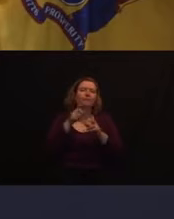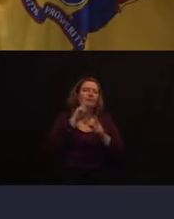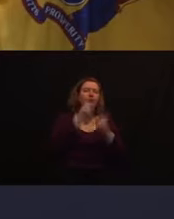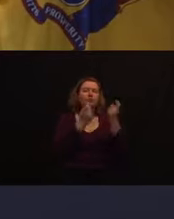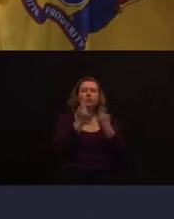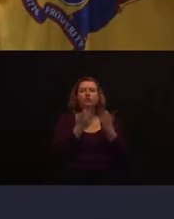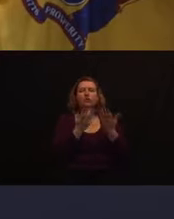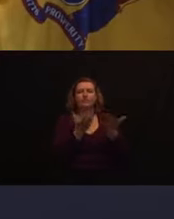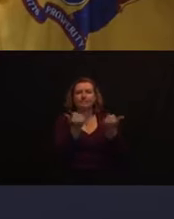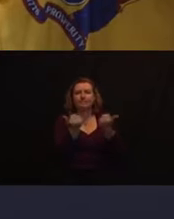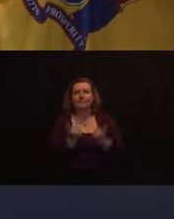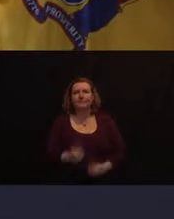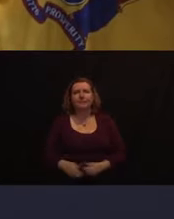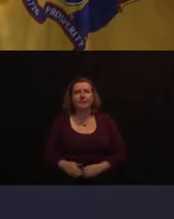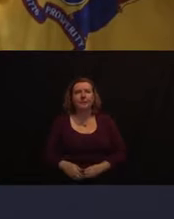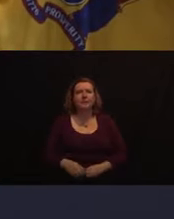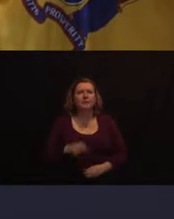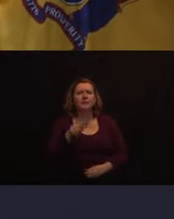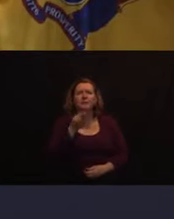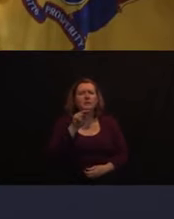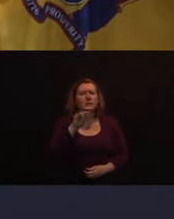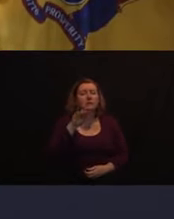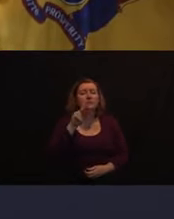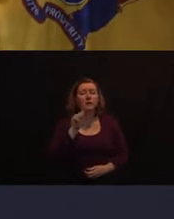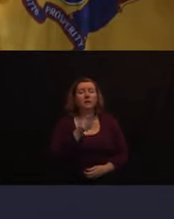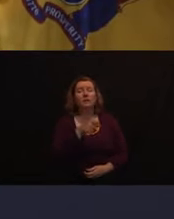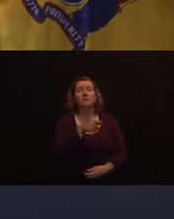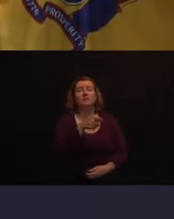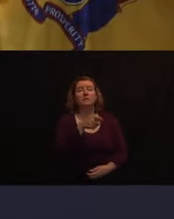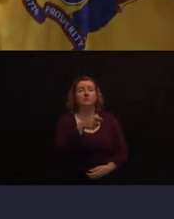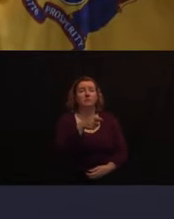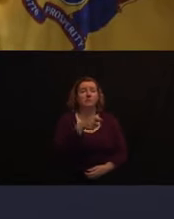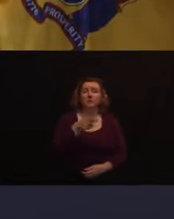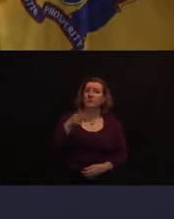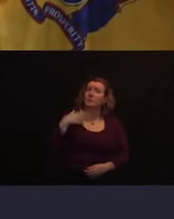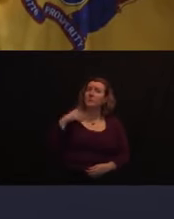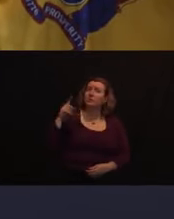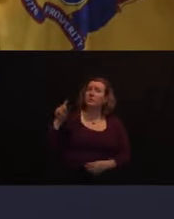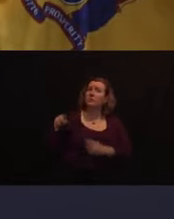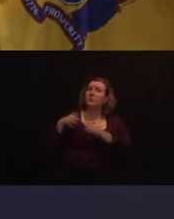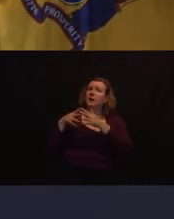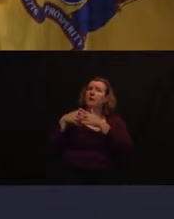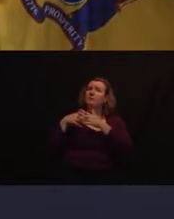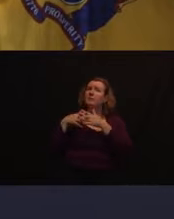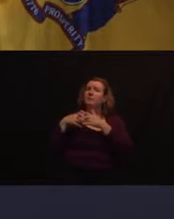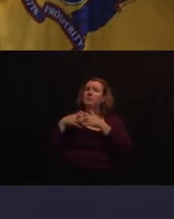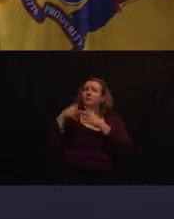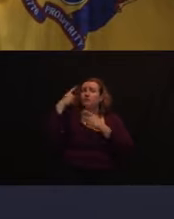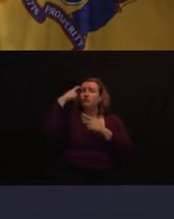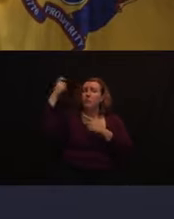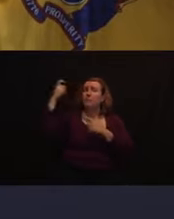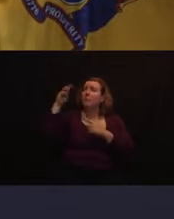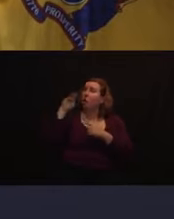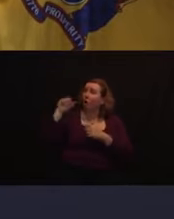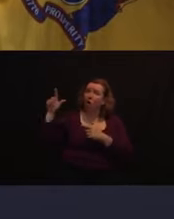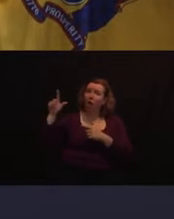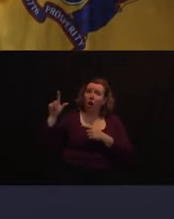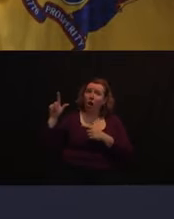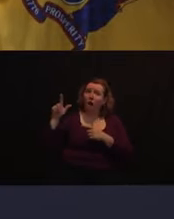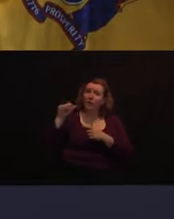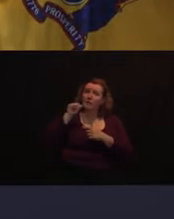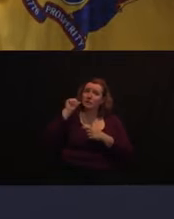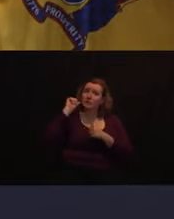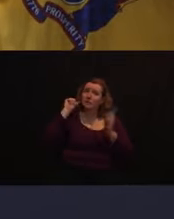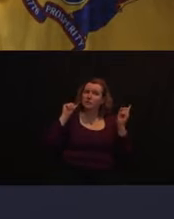forward. Nikita. All right, so Governor, most of my questions today are about the American Dream Mall, which yesterday was reported is going